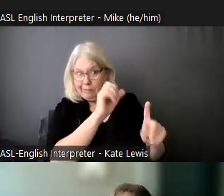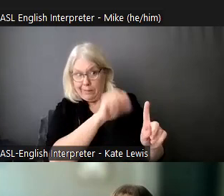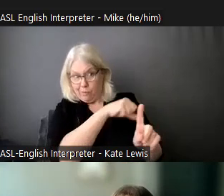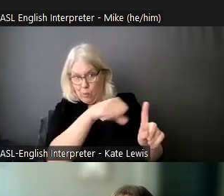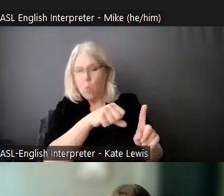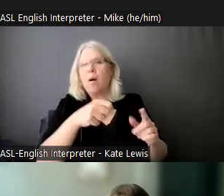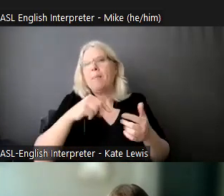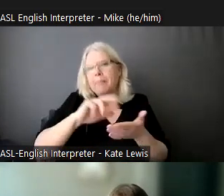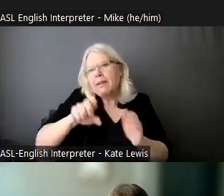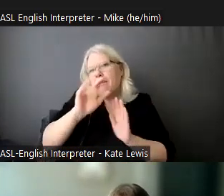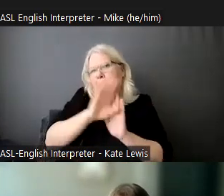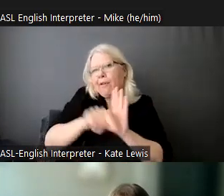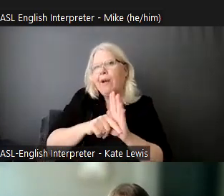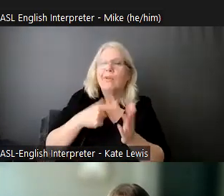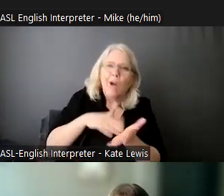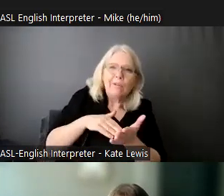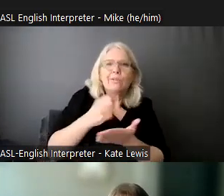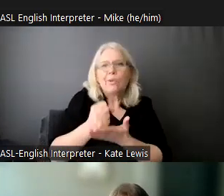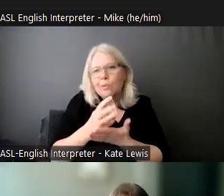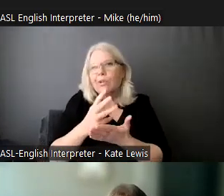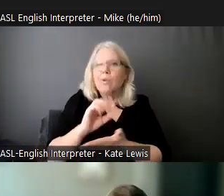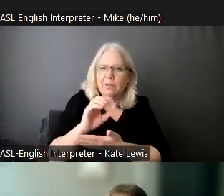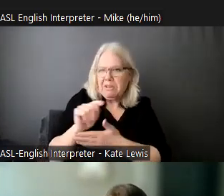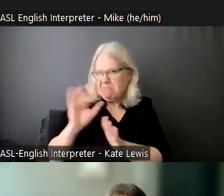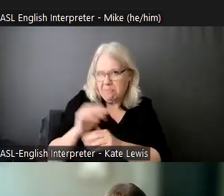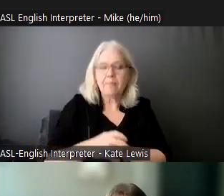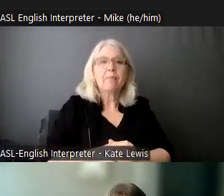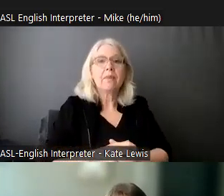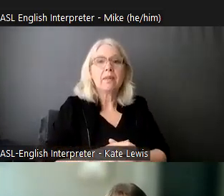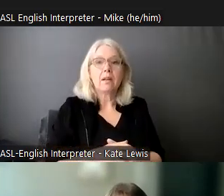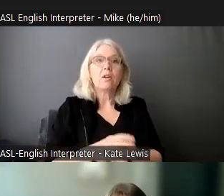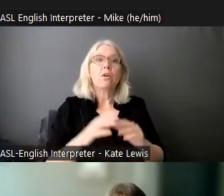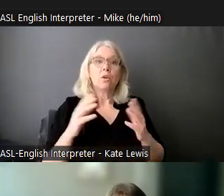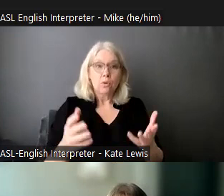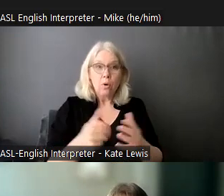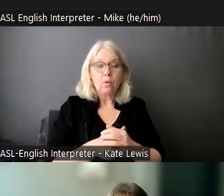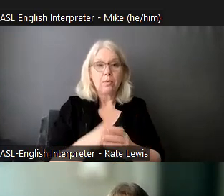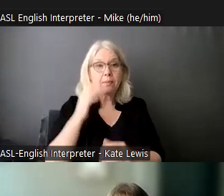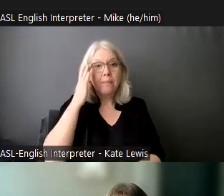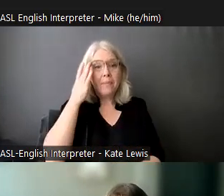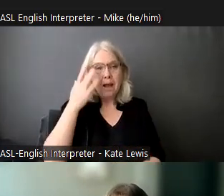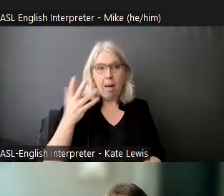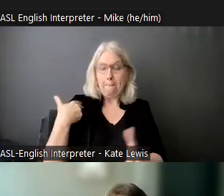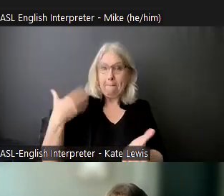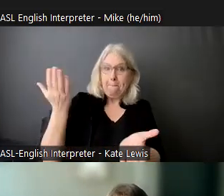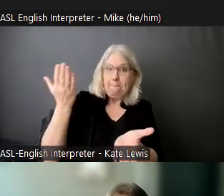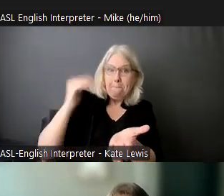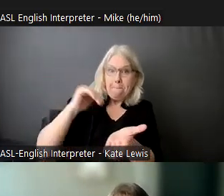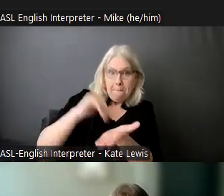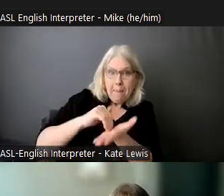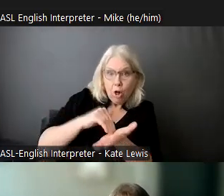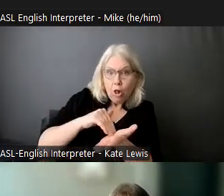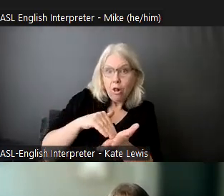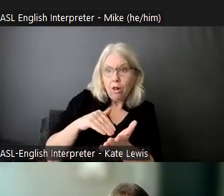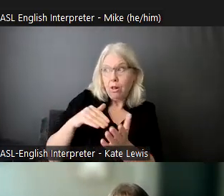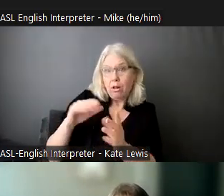So medical capacity assessments, on the other hand, can be done by all the regulated health professionals. So doctors, nurses, therapists,